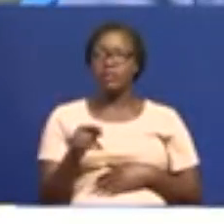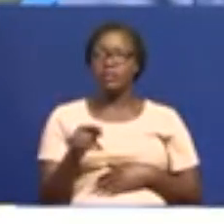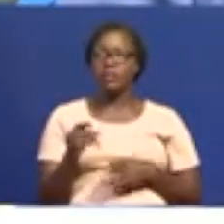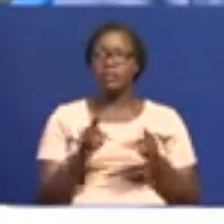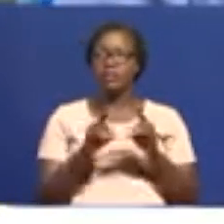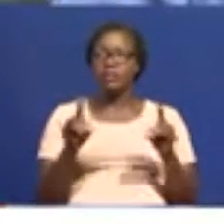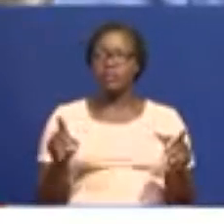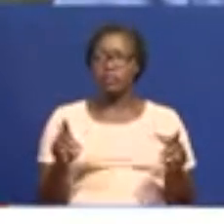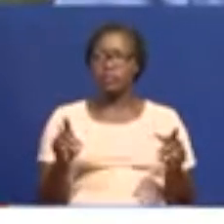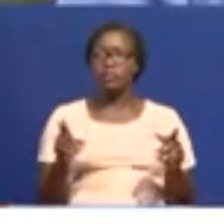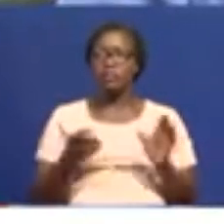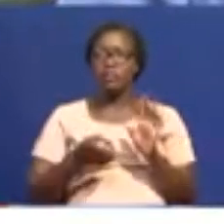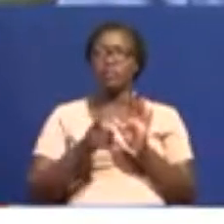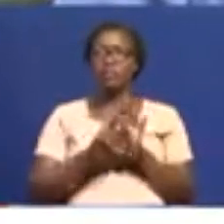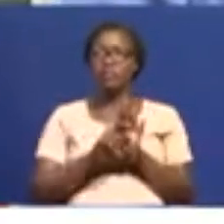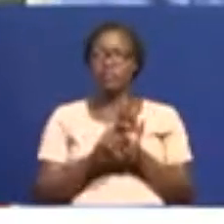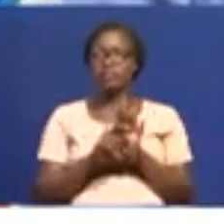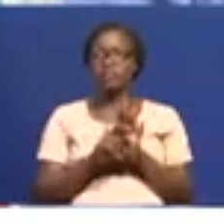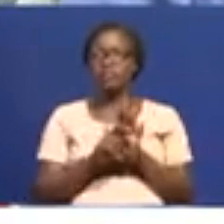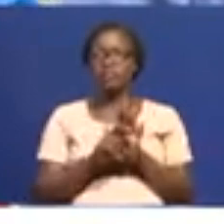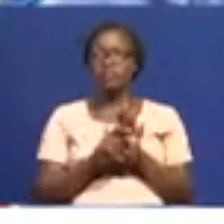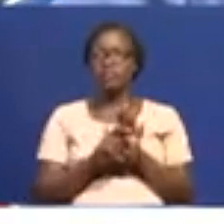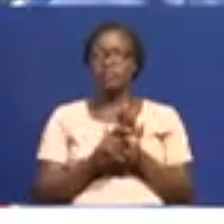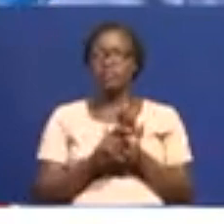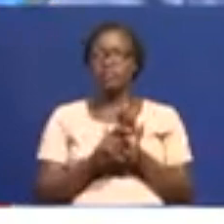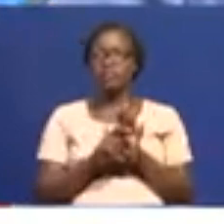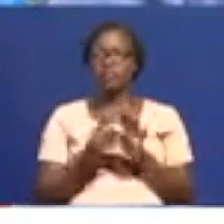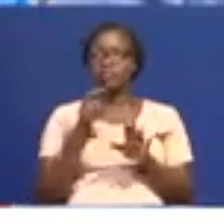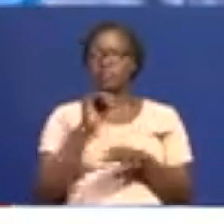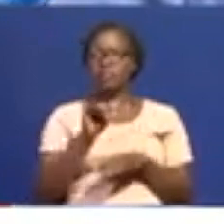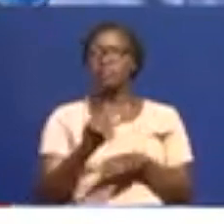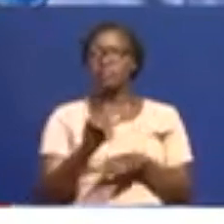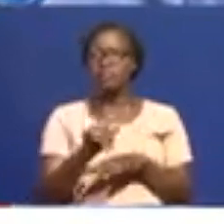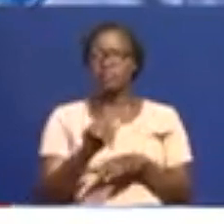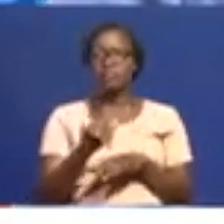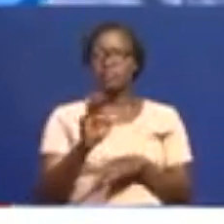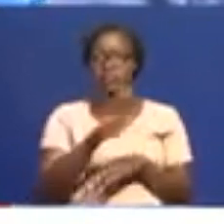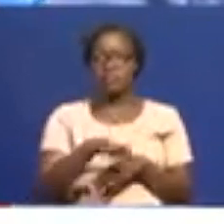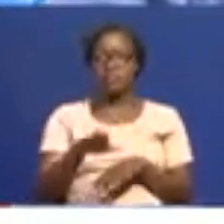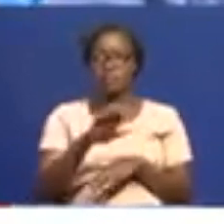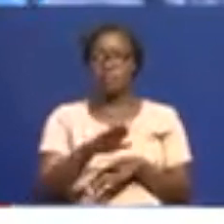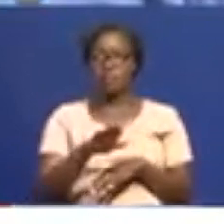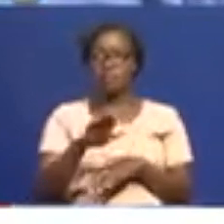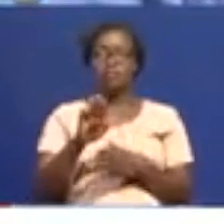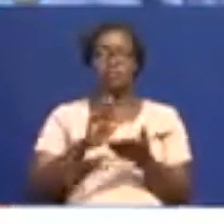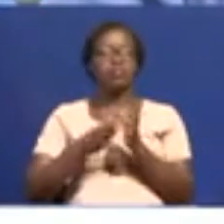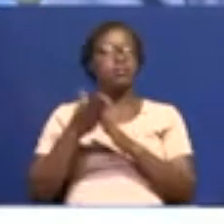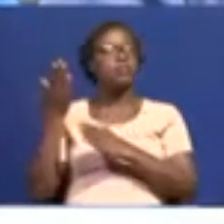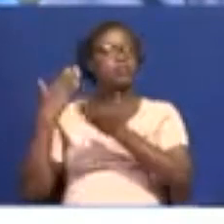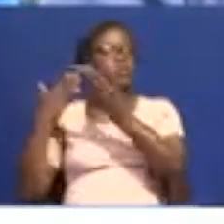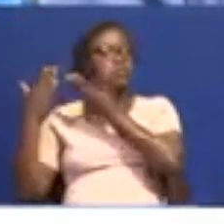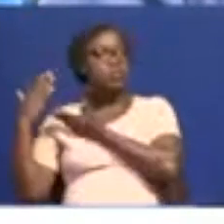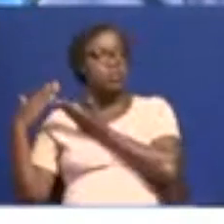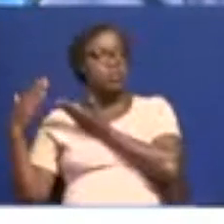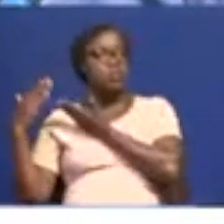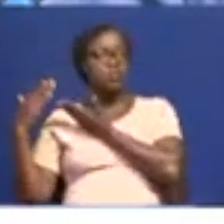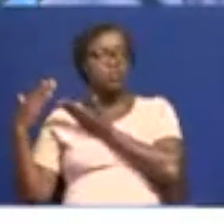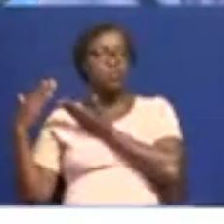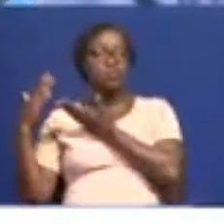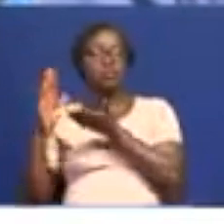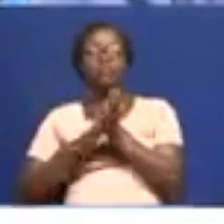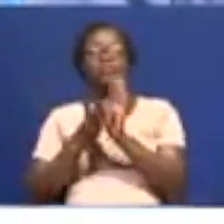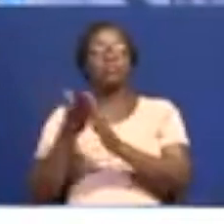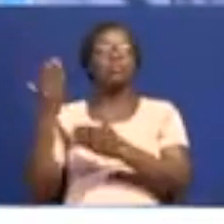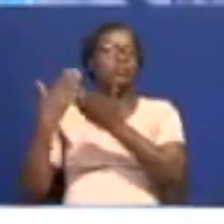acres ambayo inatakikana so that he place ikuwe historical. It became